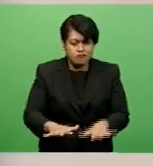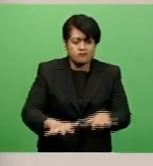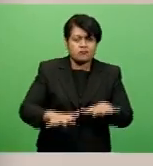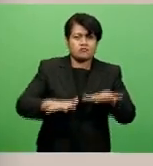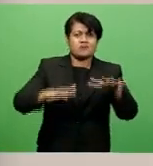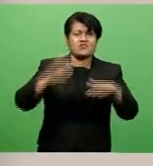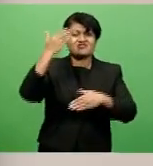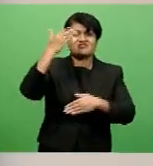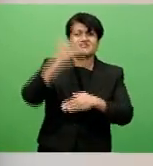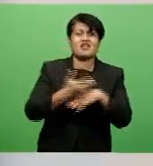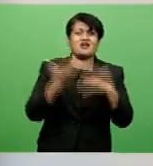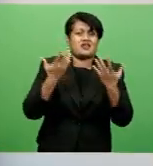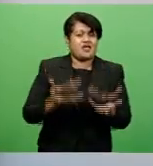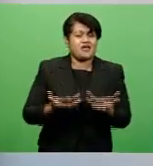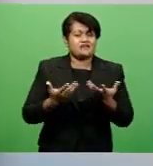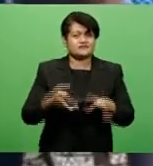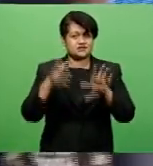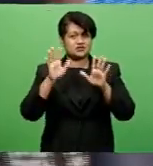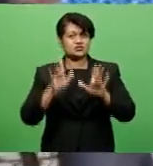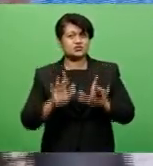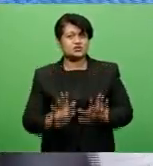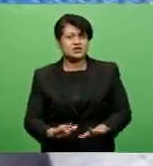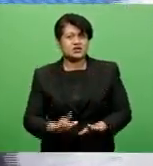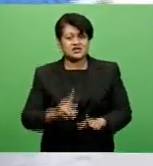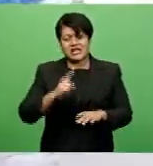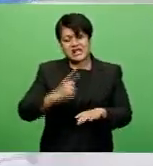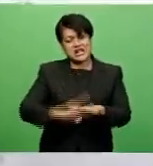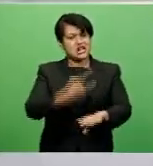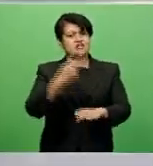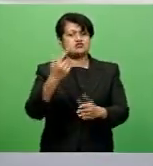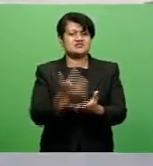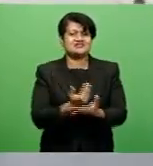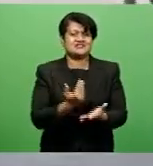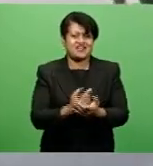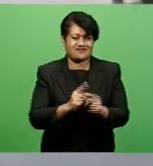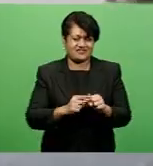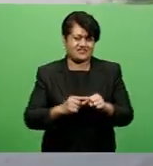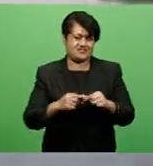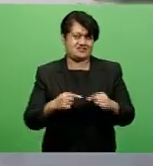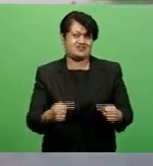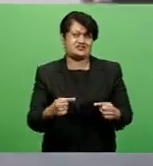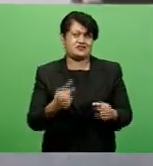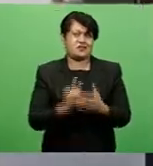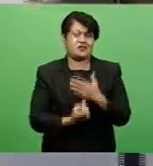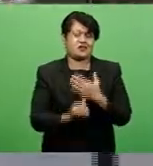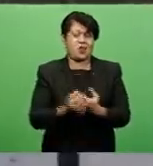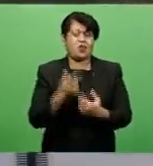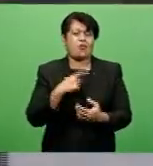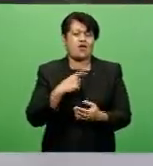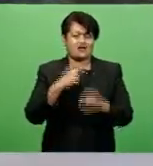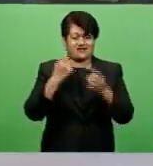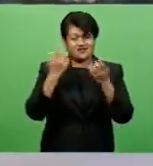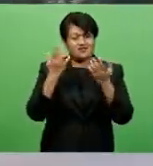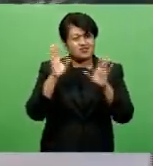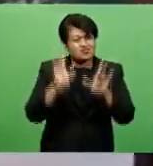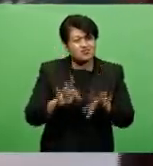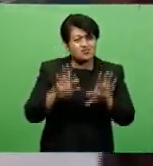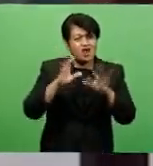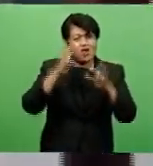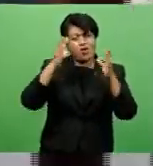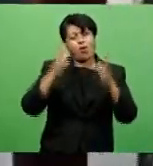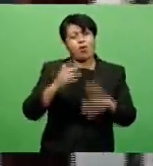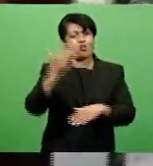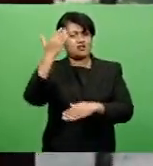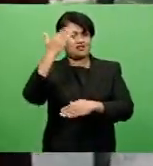heavy rain. It was too late to save majority of our belongings because it kept raining the whole night into this